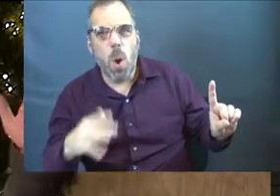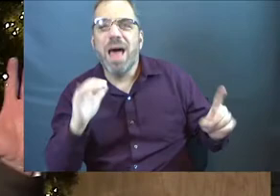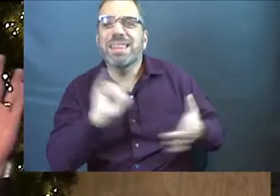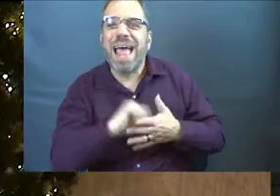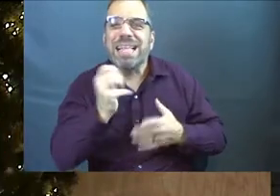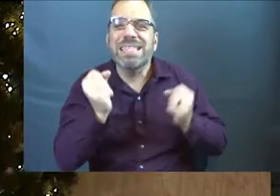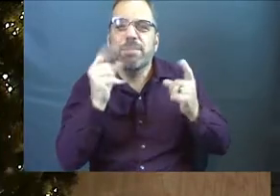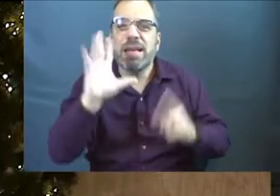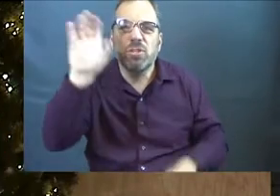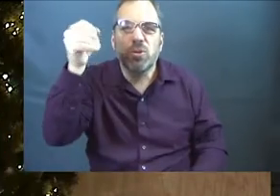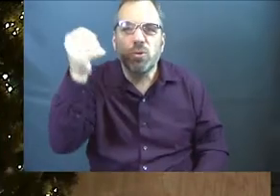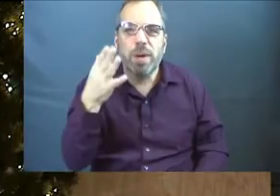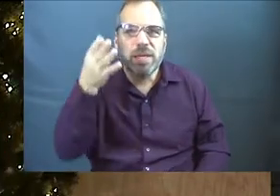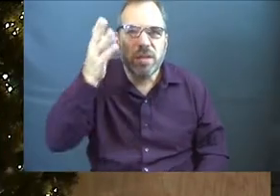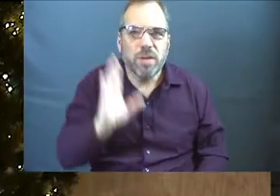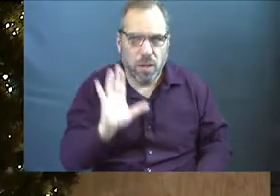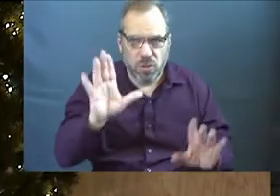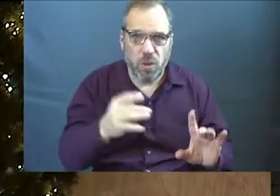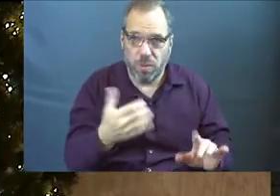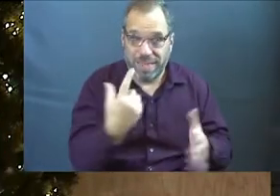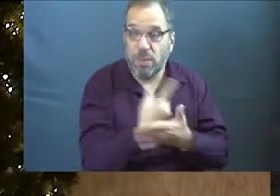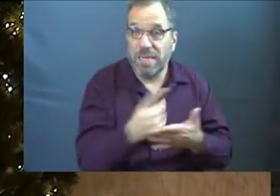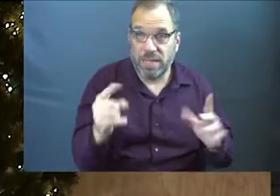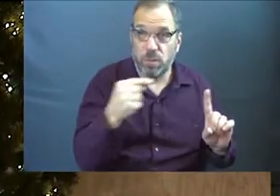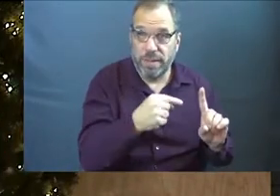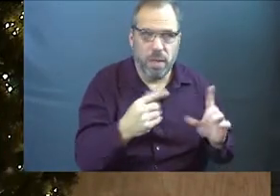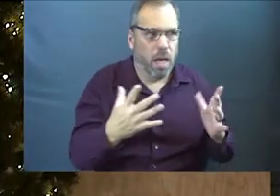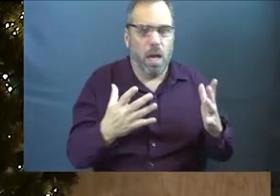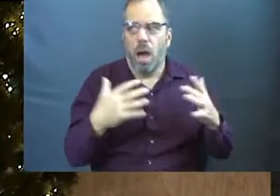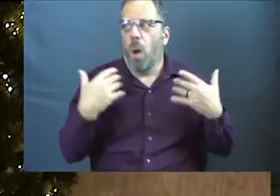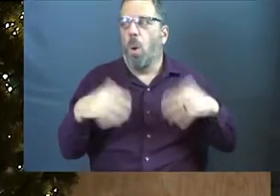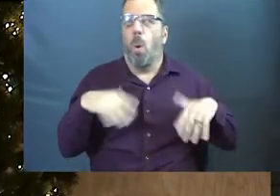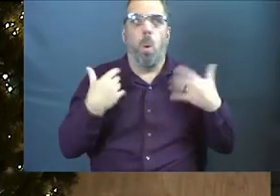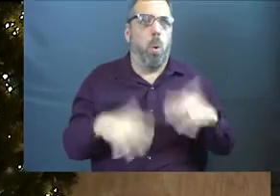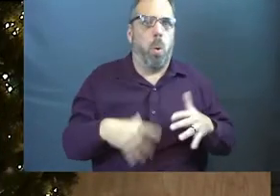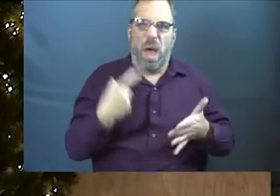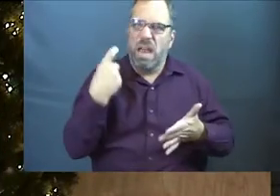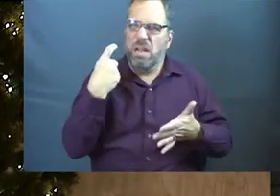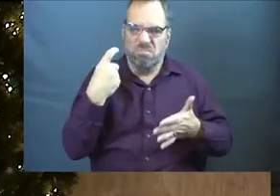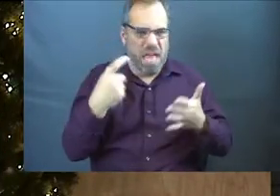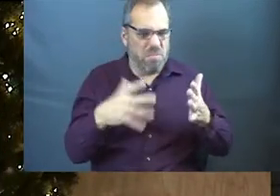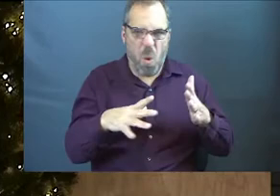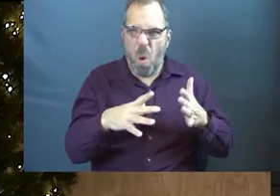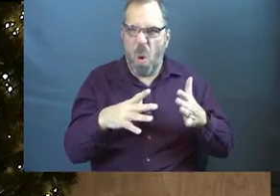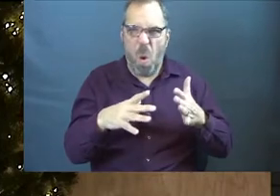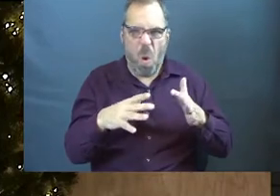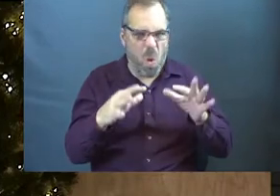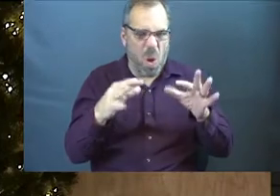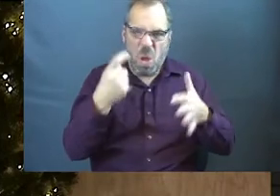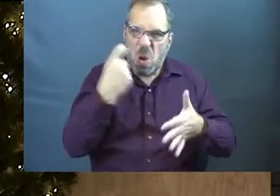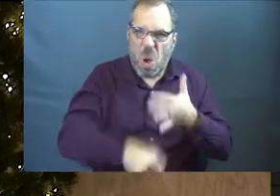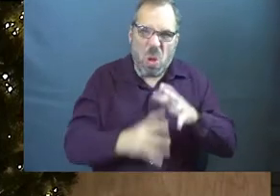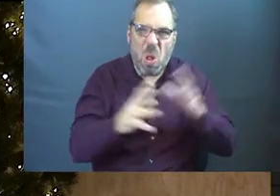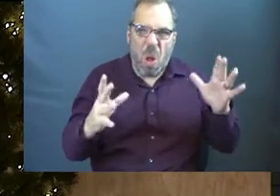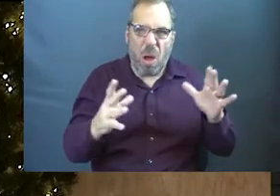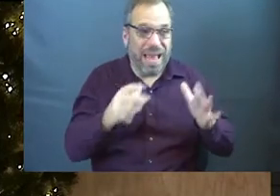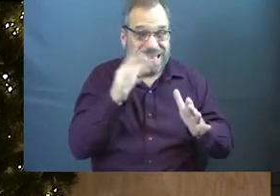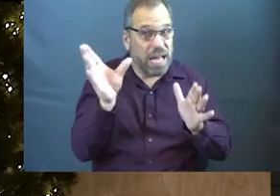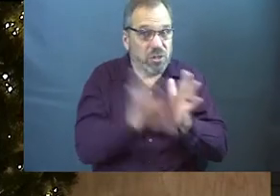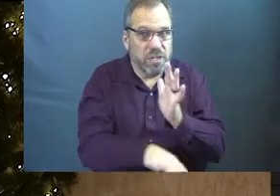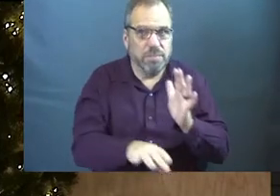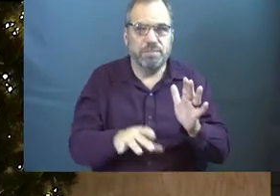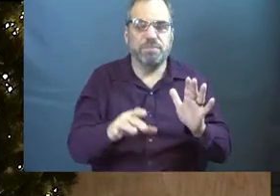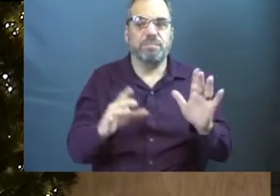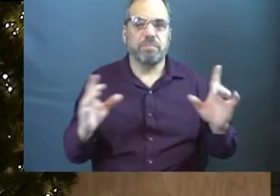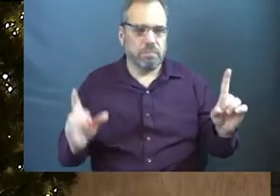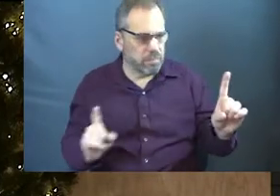grace of God, amen? Amen. So we talked about that last week and how amazing that is. And it cost him something. It wasn't cheap for him. And we have